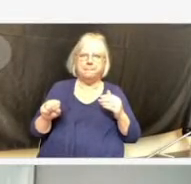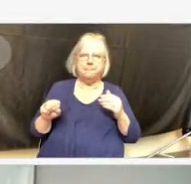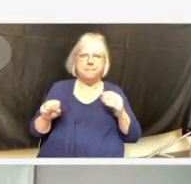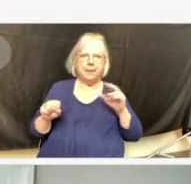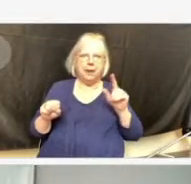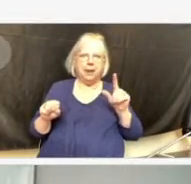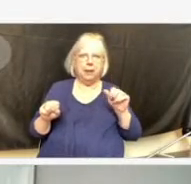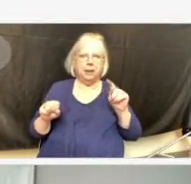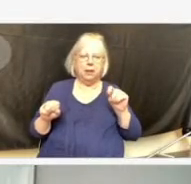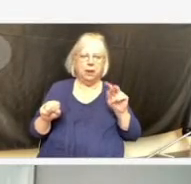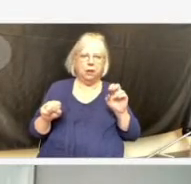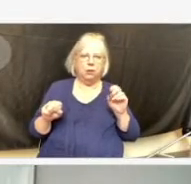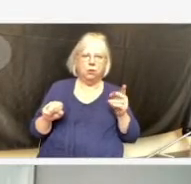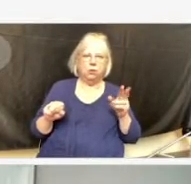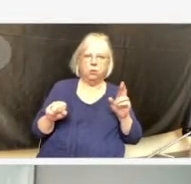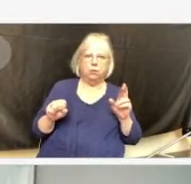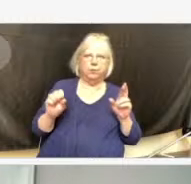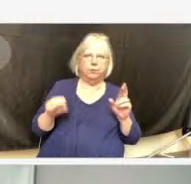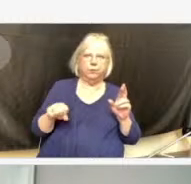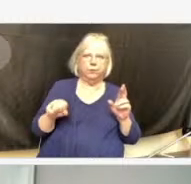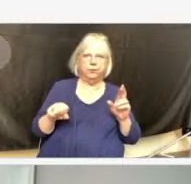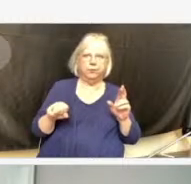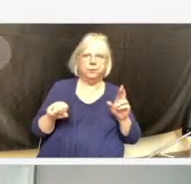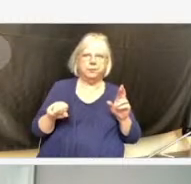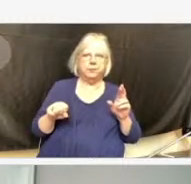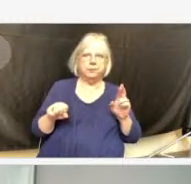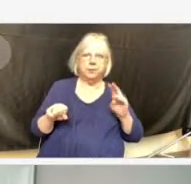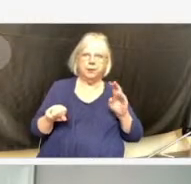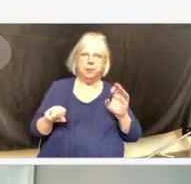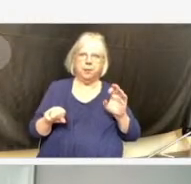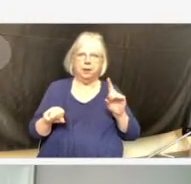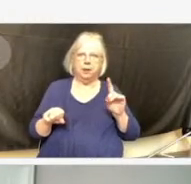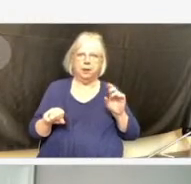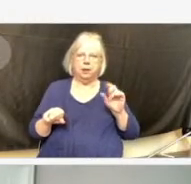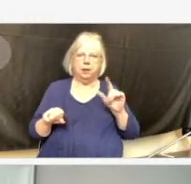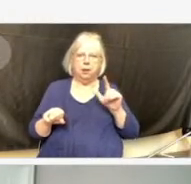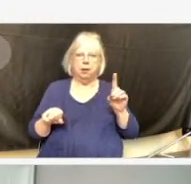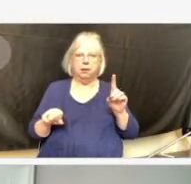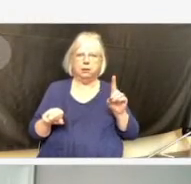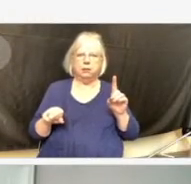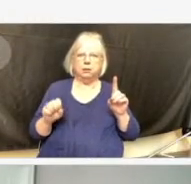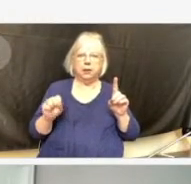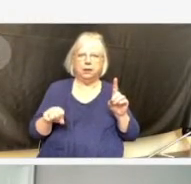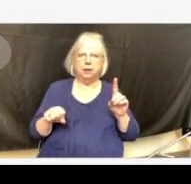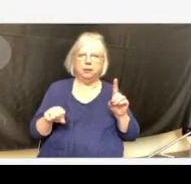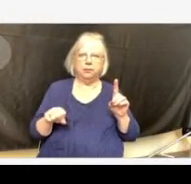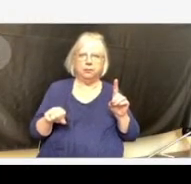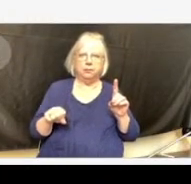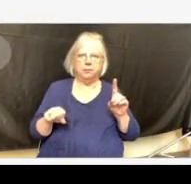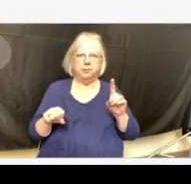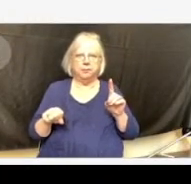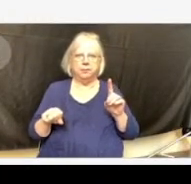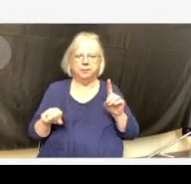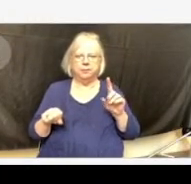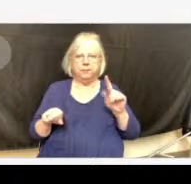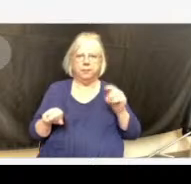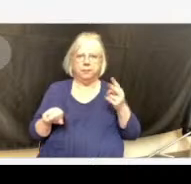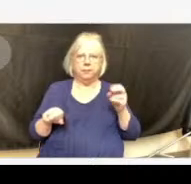Latour, Yes. McDonald, Yes.